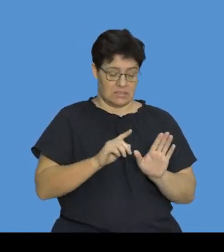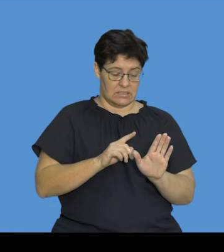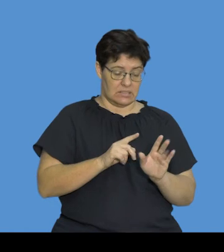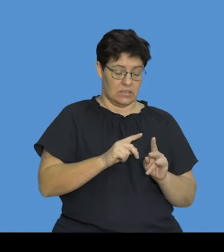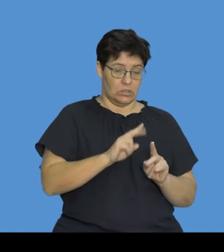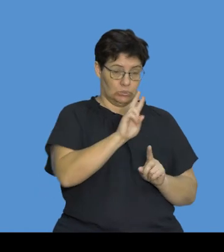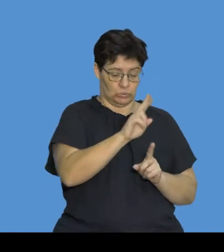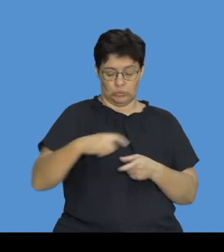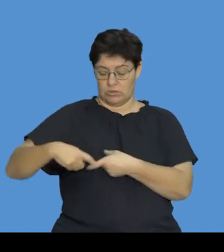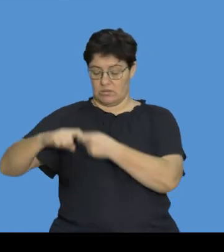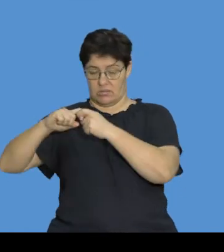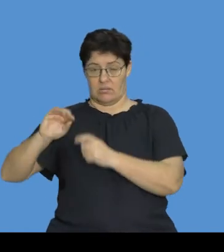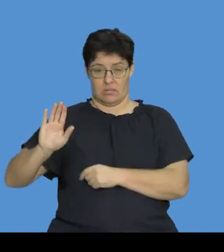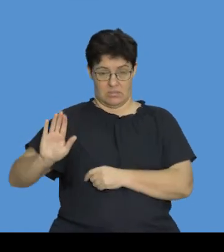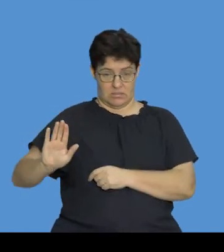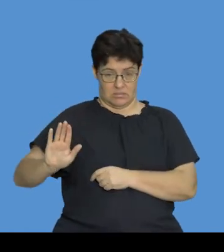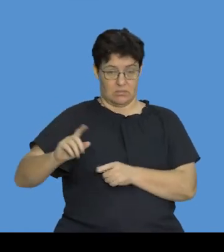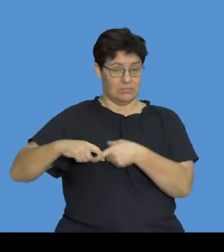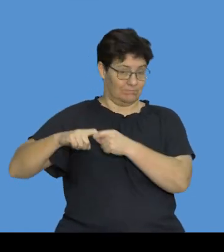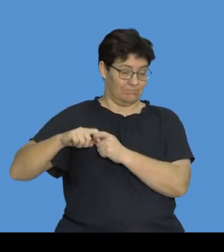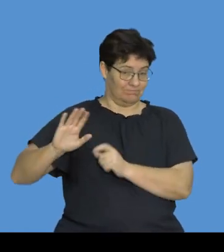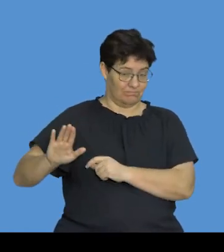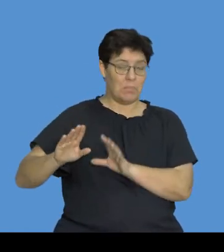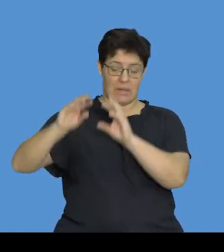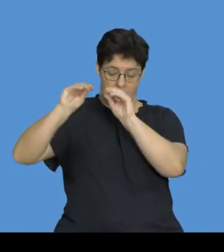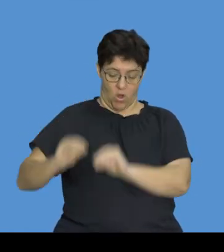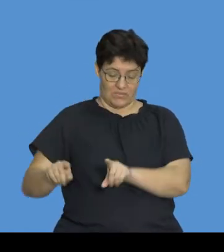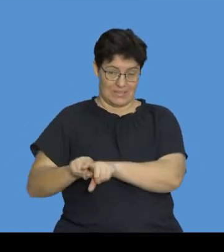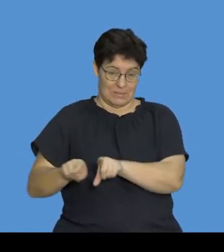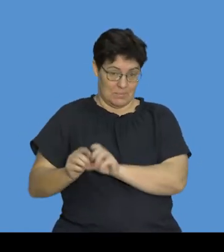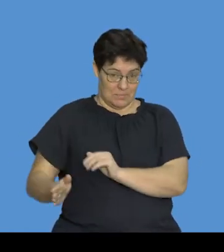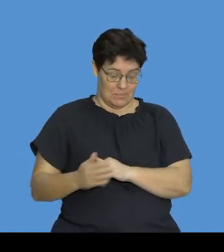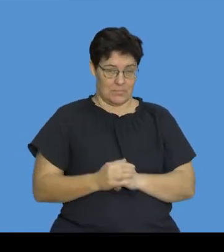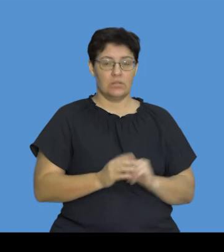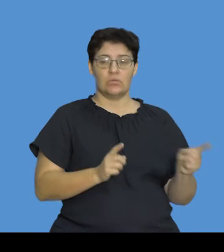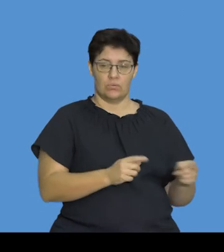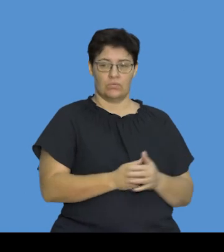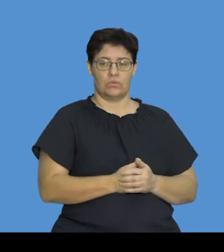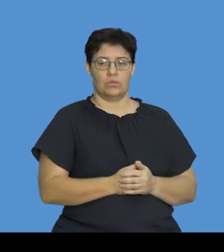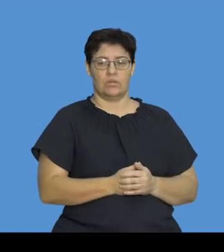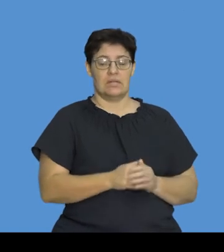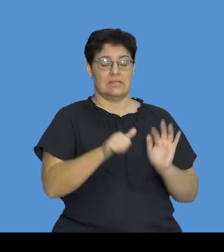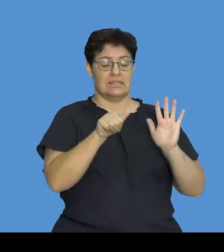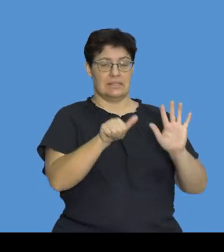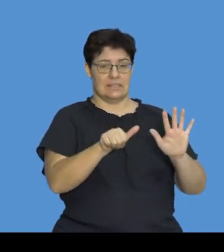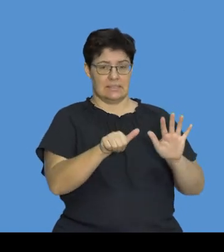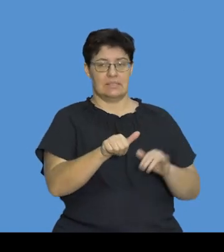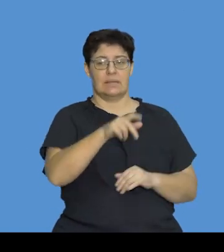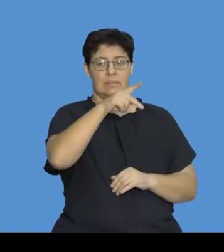two brackets. The last one, I'm going to rewrite it as is. So this will give me